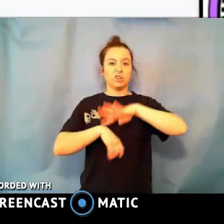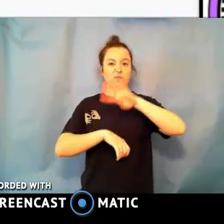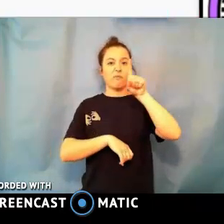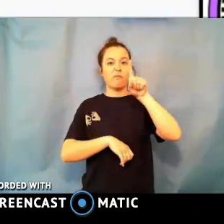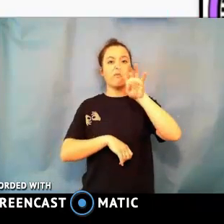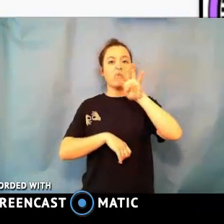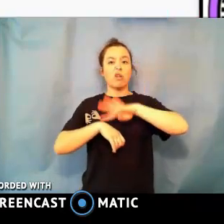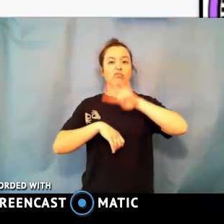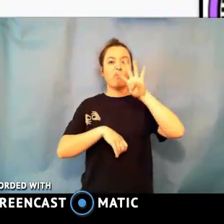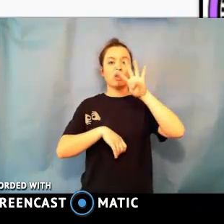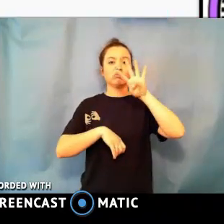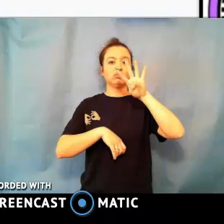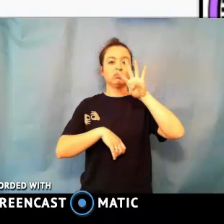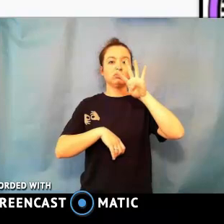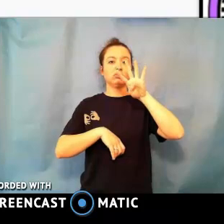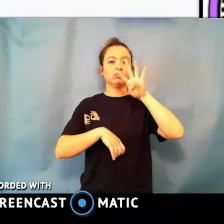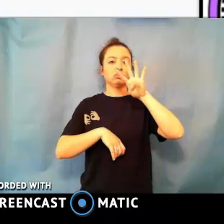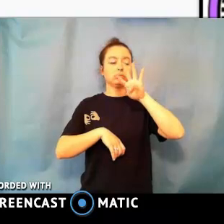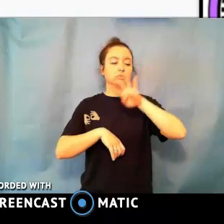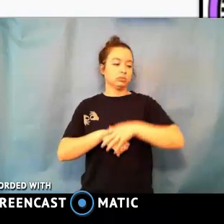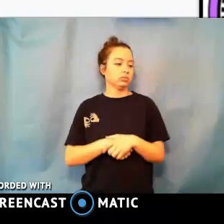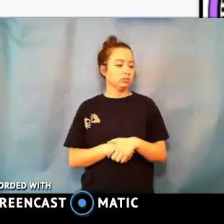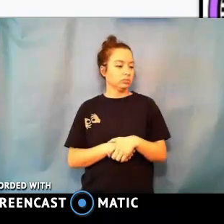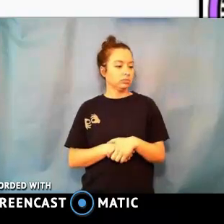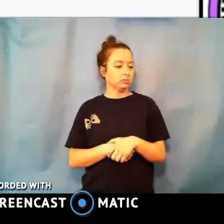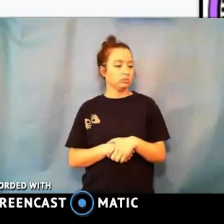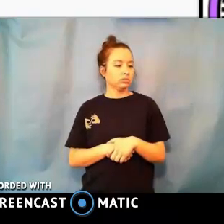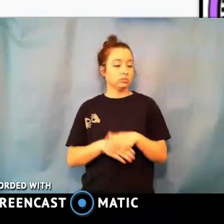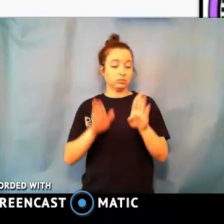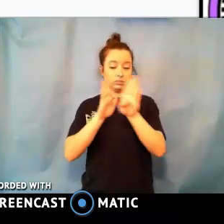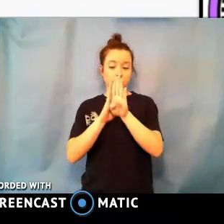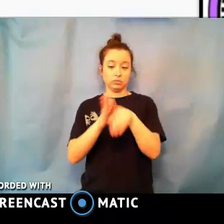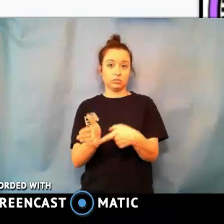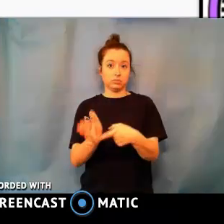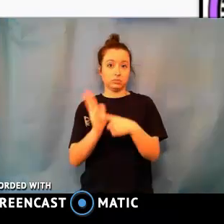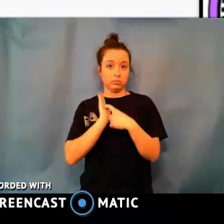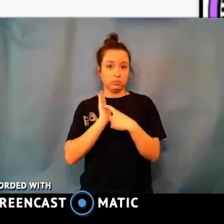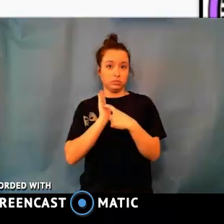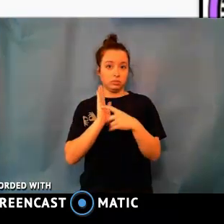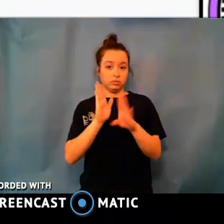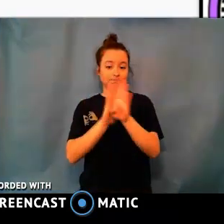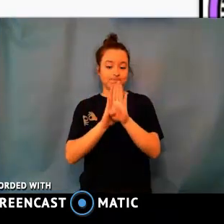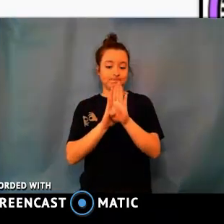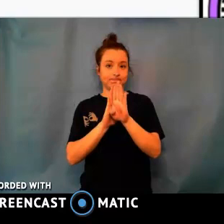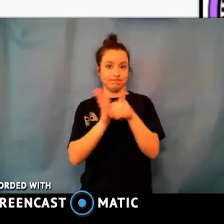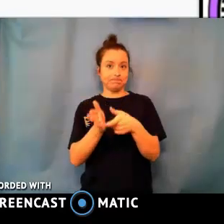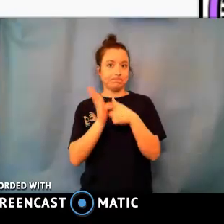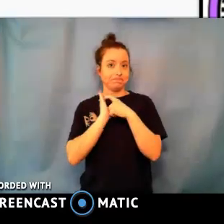that it's going to be up at the 12. My long minute hand points up at the 12.